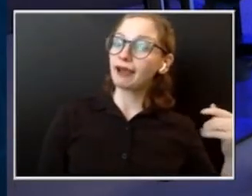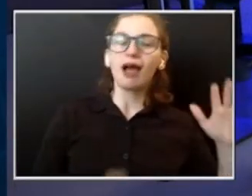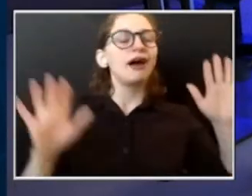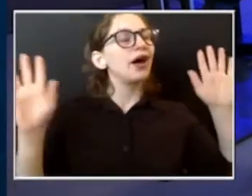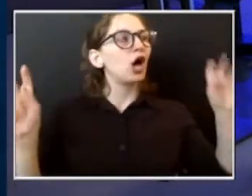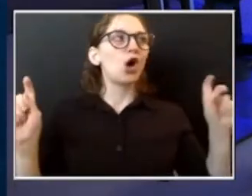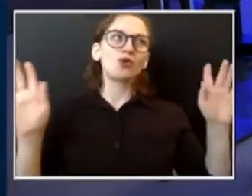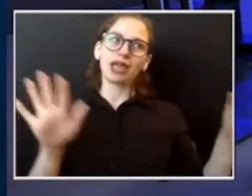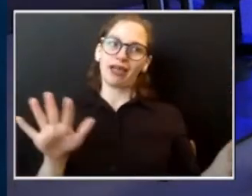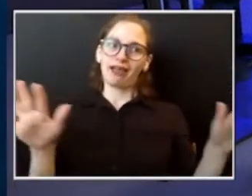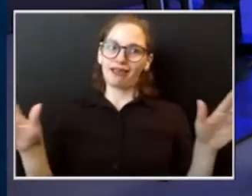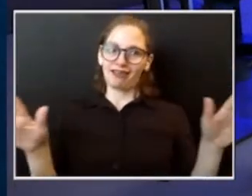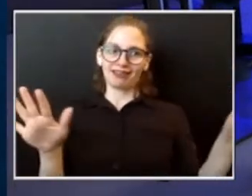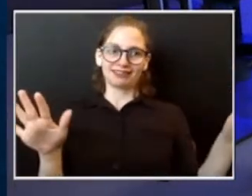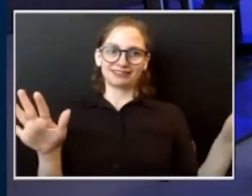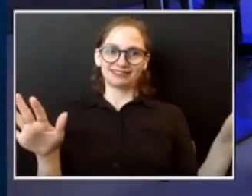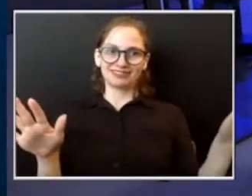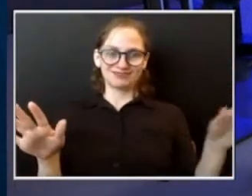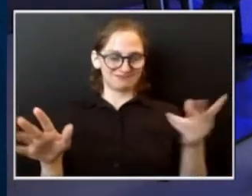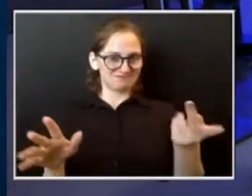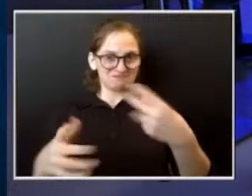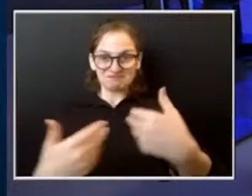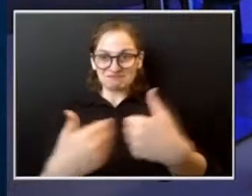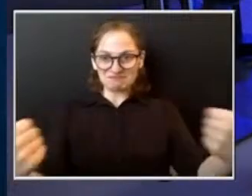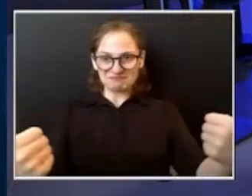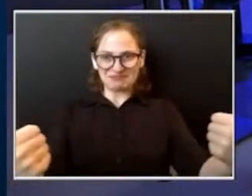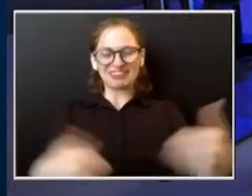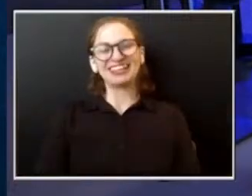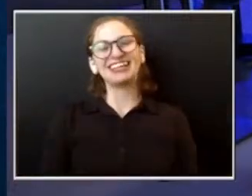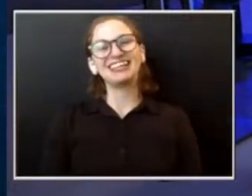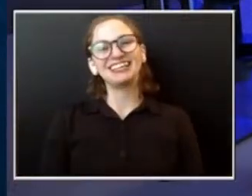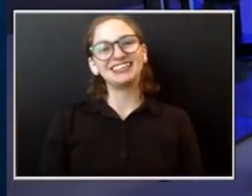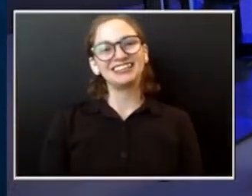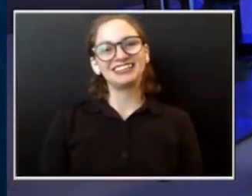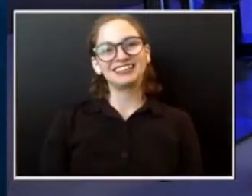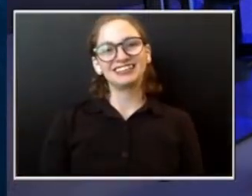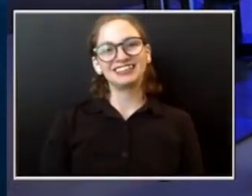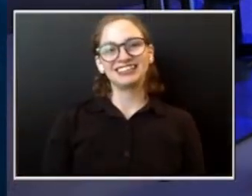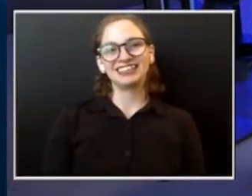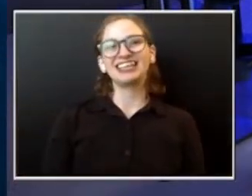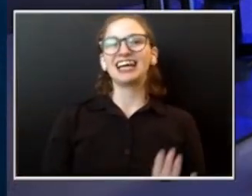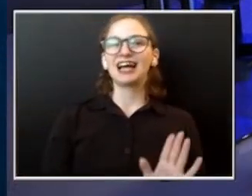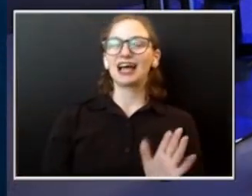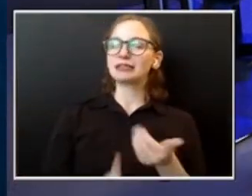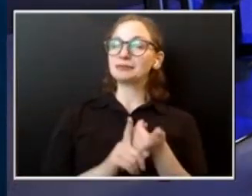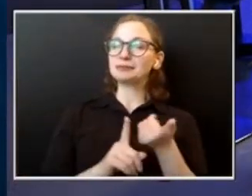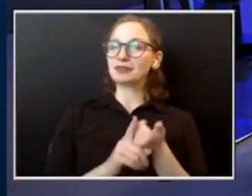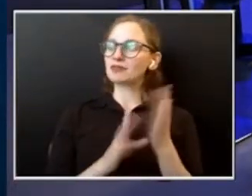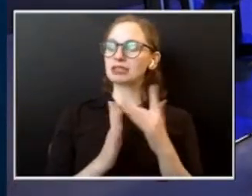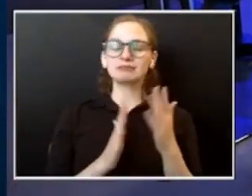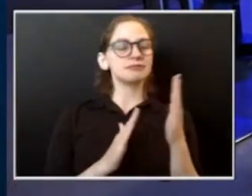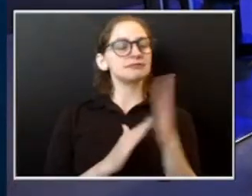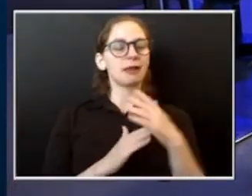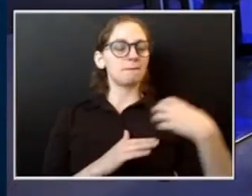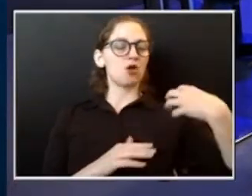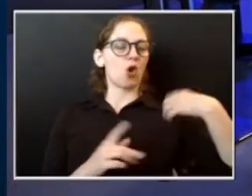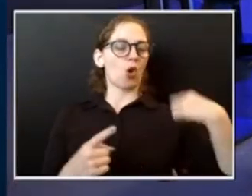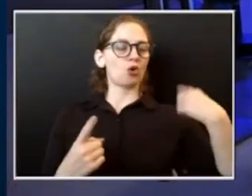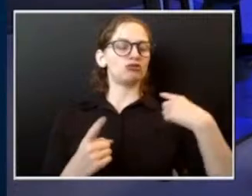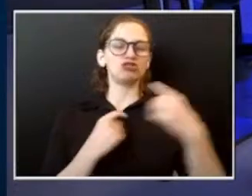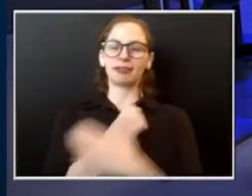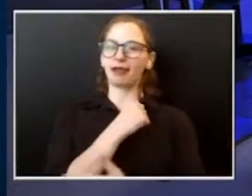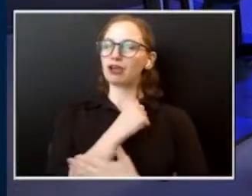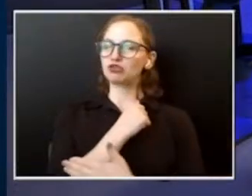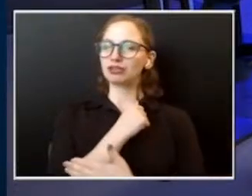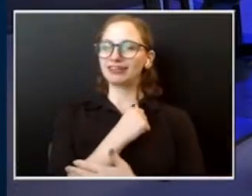We'll separate the two of you. Bill Self is the #1 coach in the country. We'll agree to that. Cindy, what's your advice for